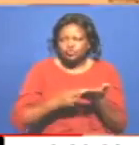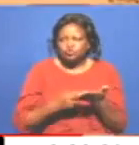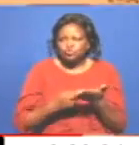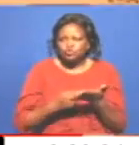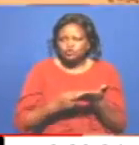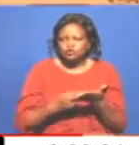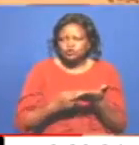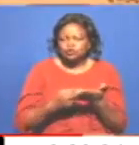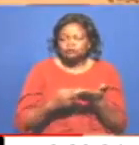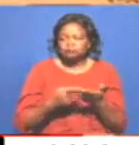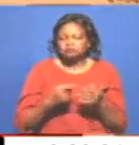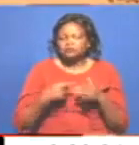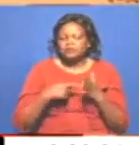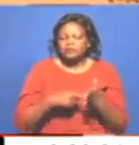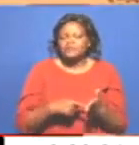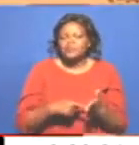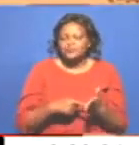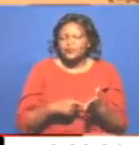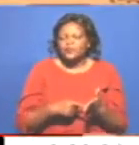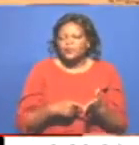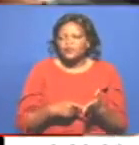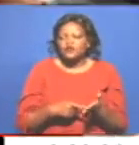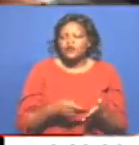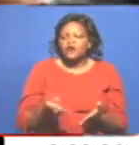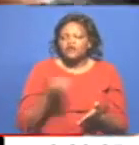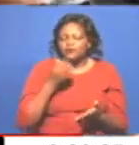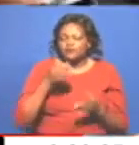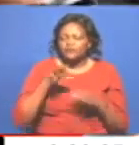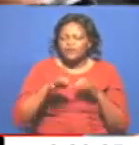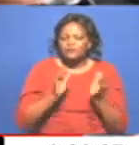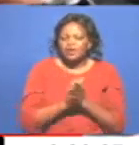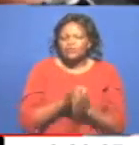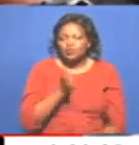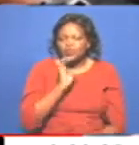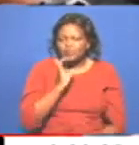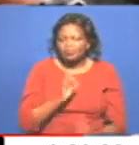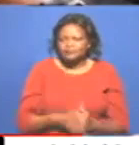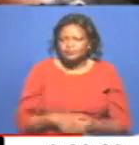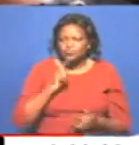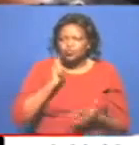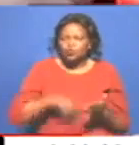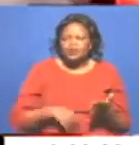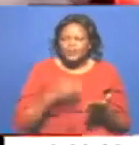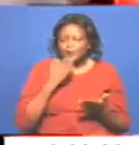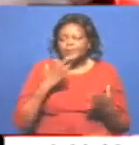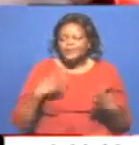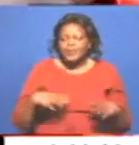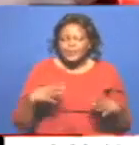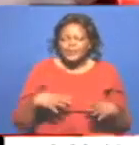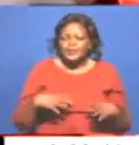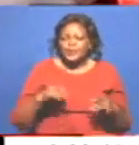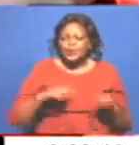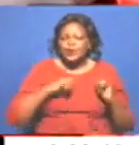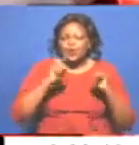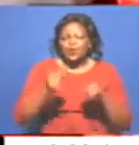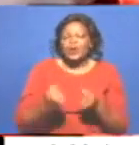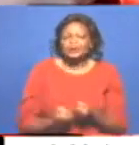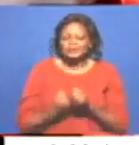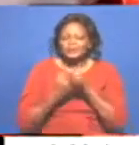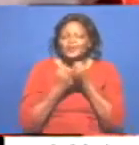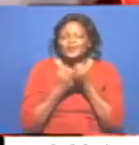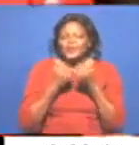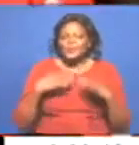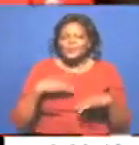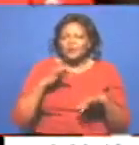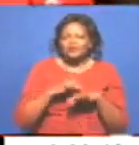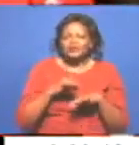water. Baringo Deputy Governor Jacob Chepkwony called on humanitarian agencies to come to the aid of those affected in